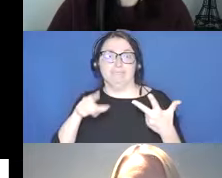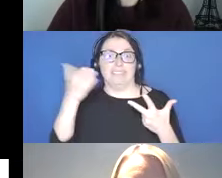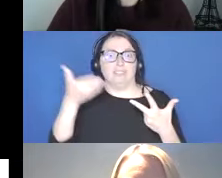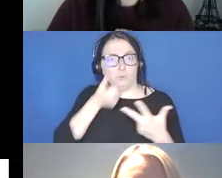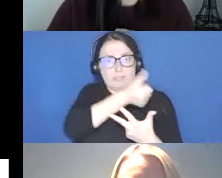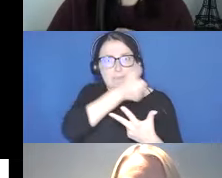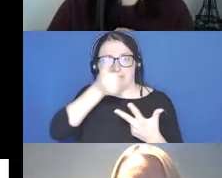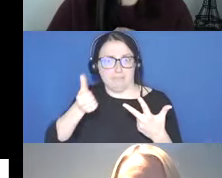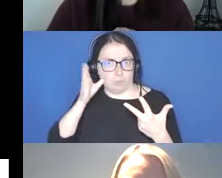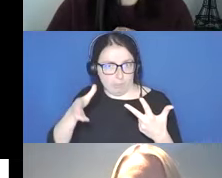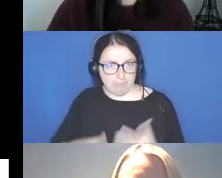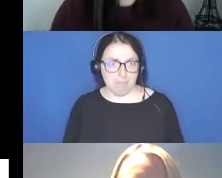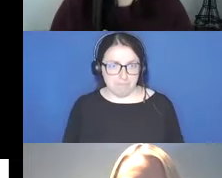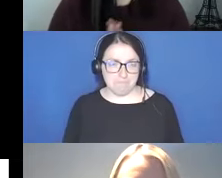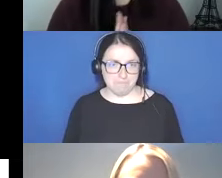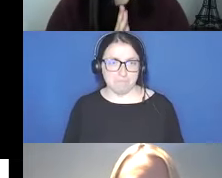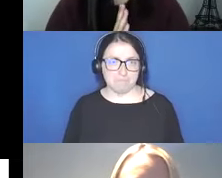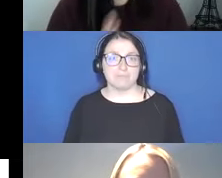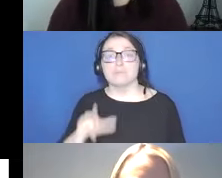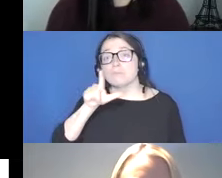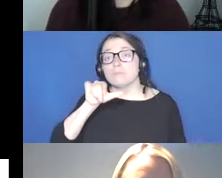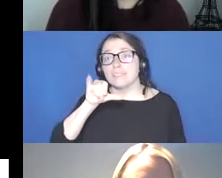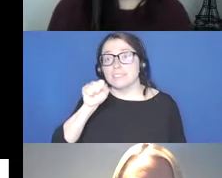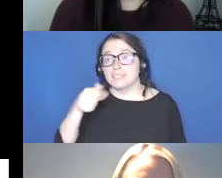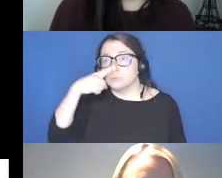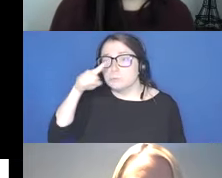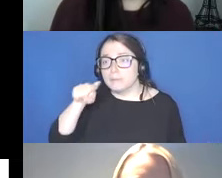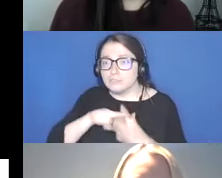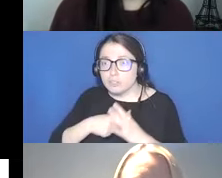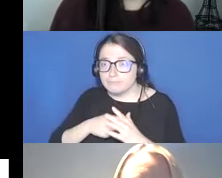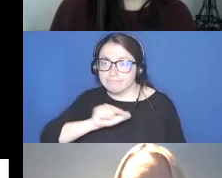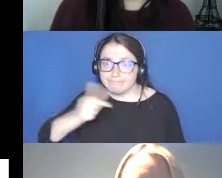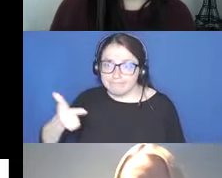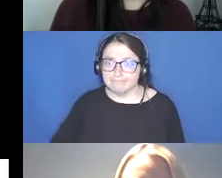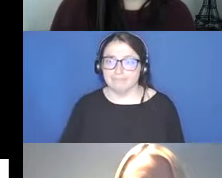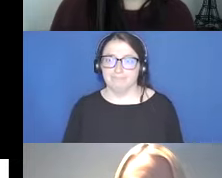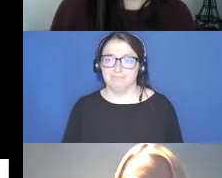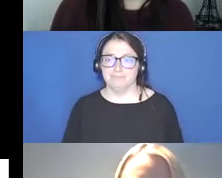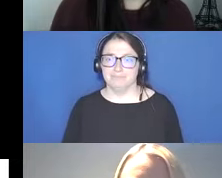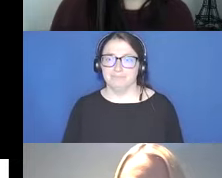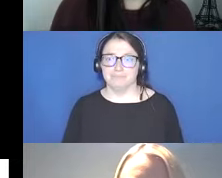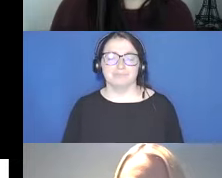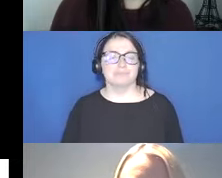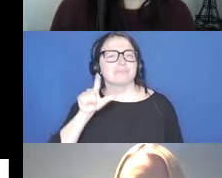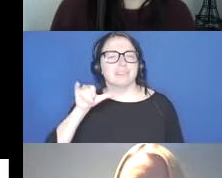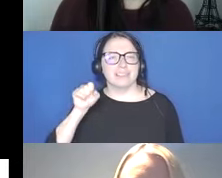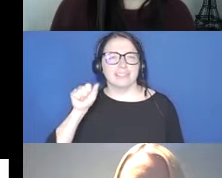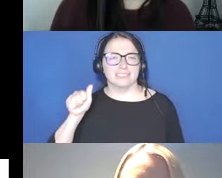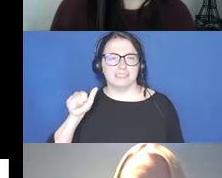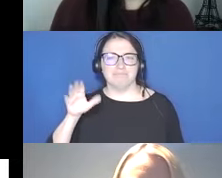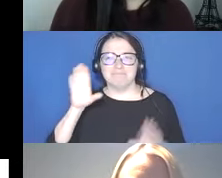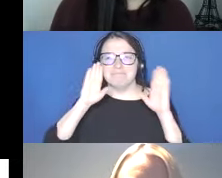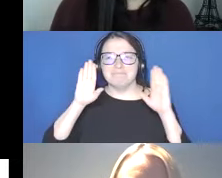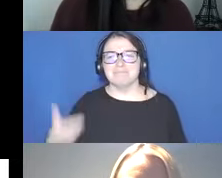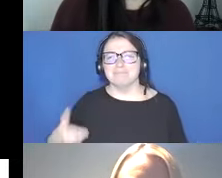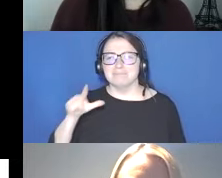So Lisa, would you mind starting us off? Sure. So I am Lisa